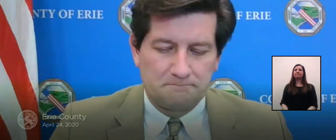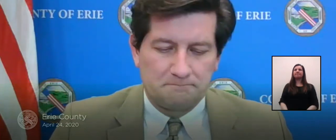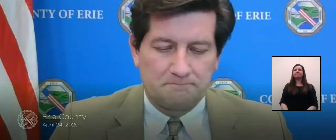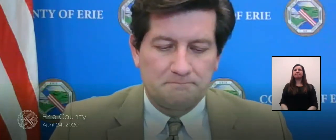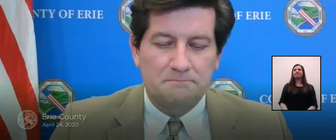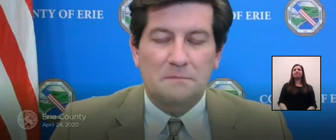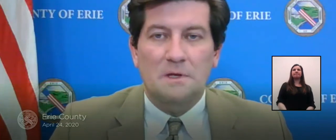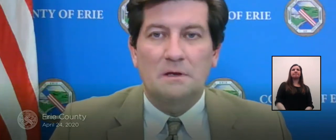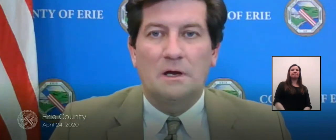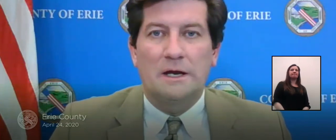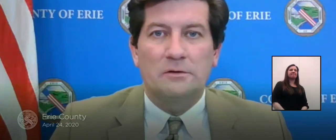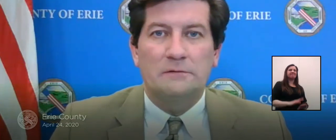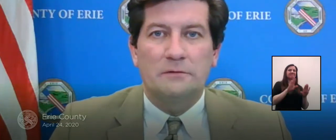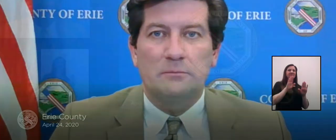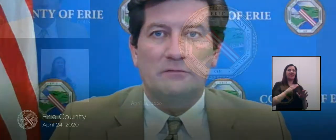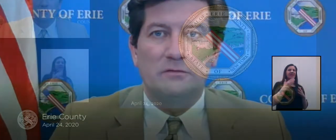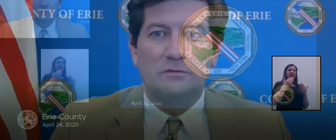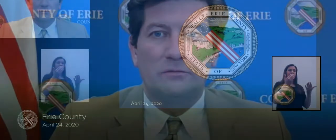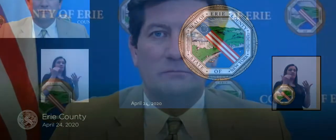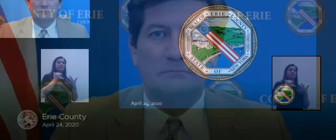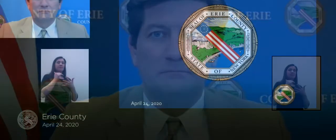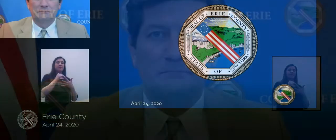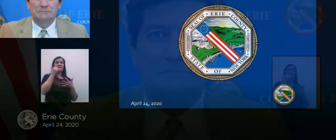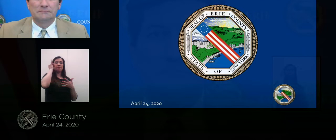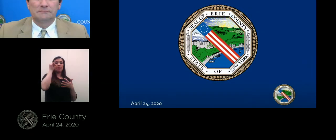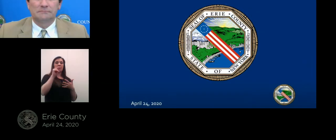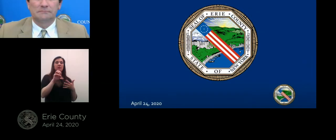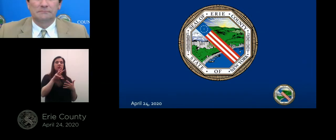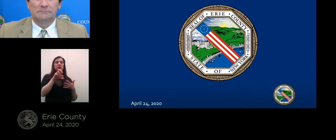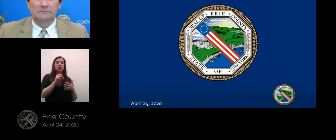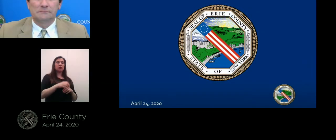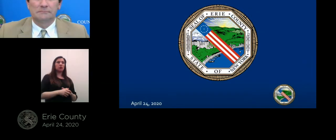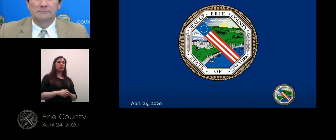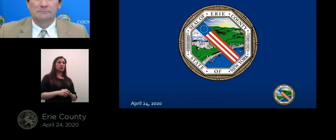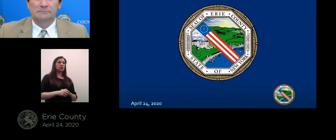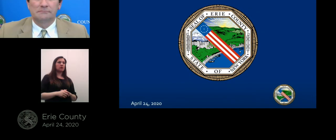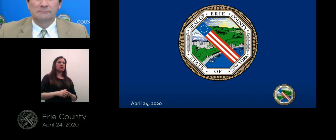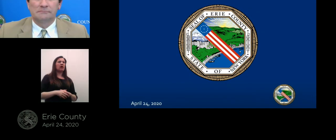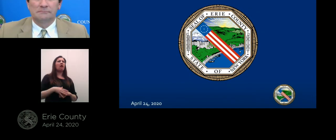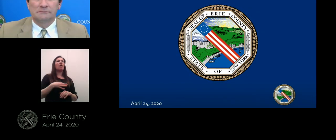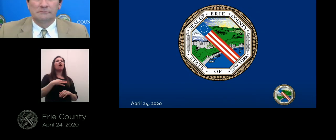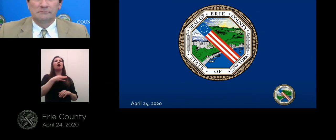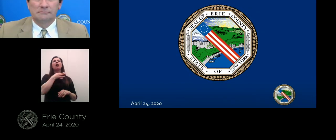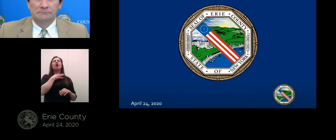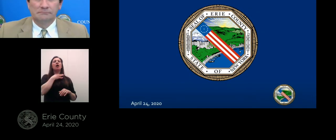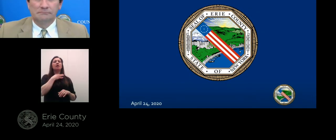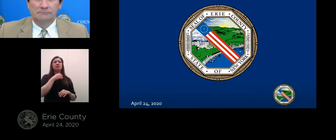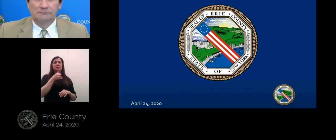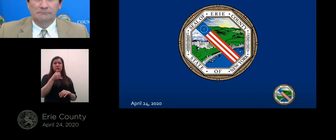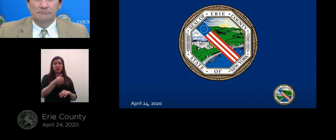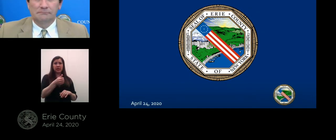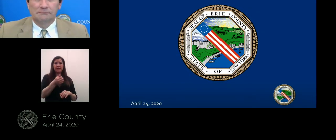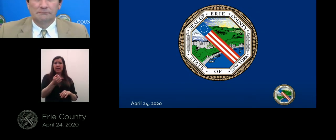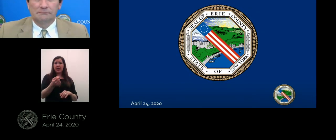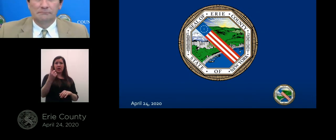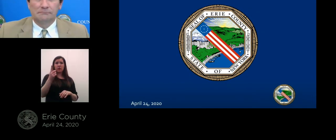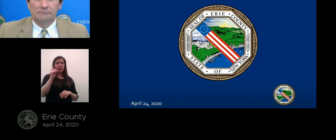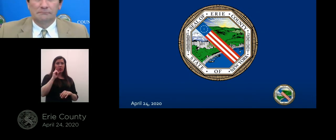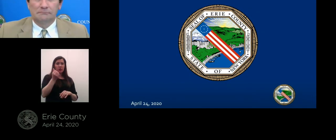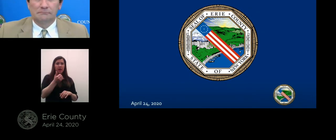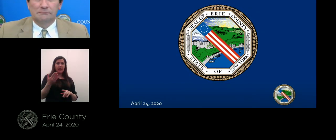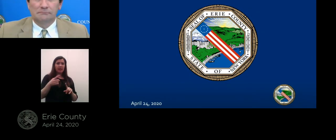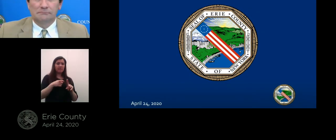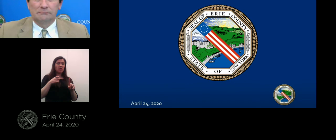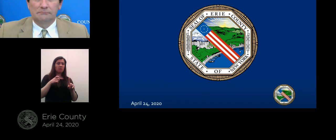Great, thank you. Aaron from the Buffalo News. Yeah, I was wondering if you or anyone in the county has heard anything